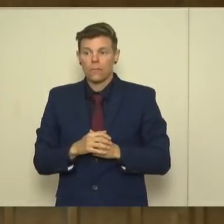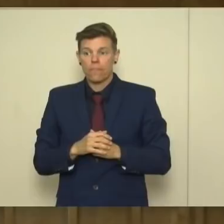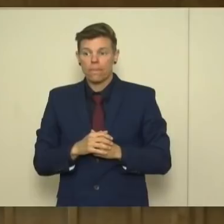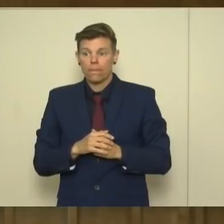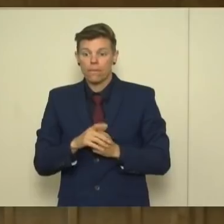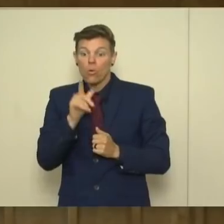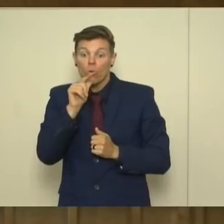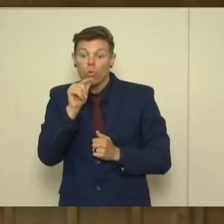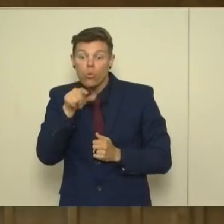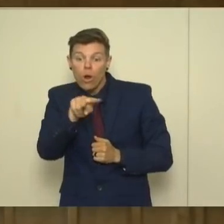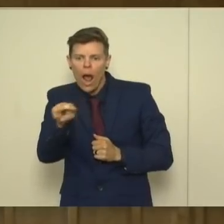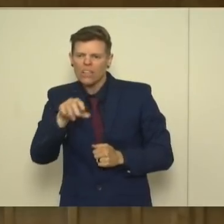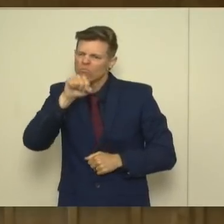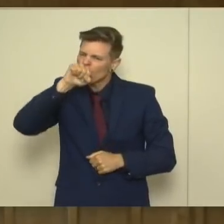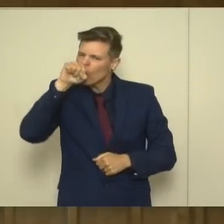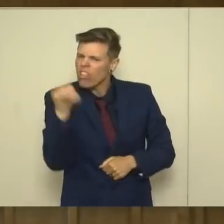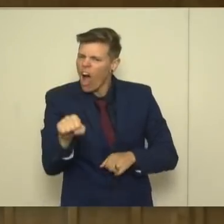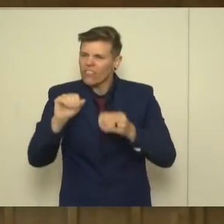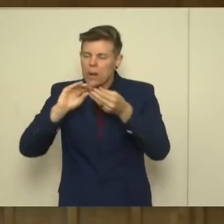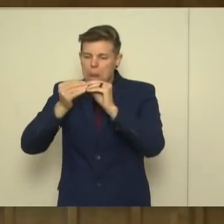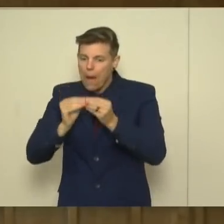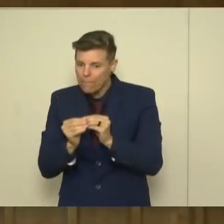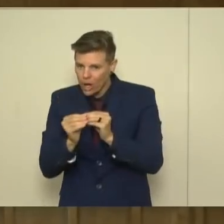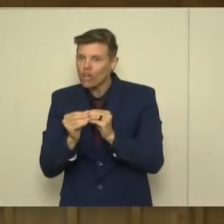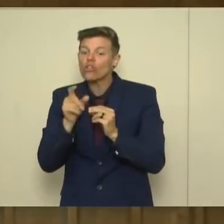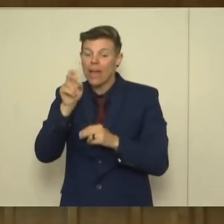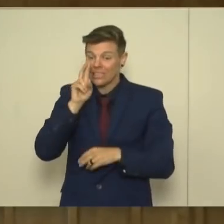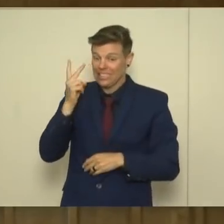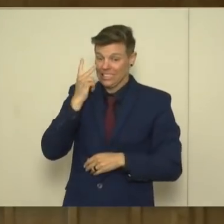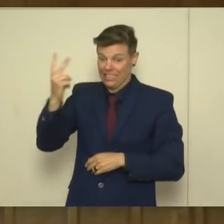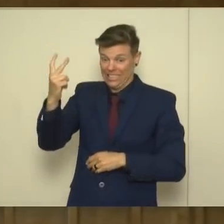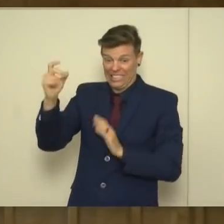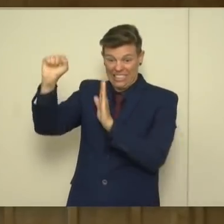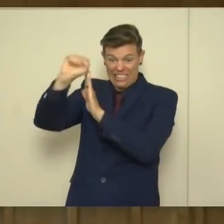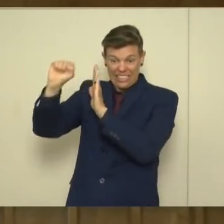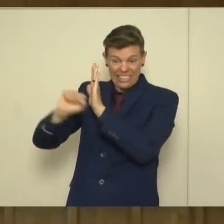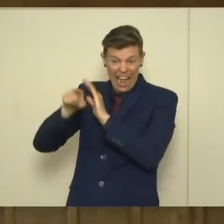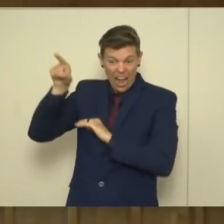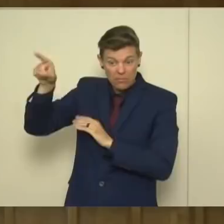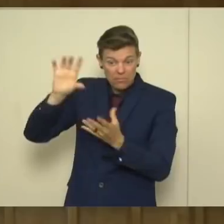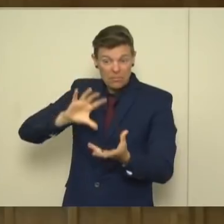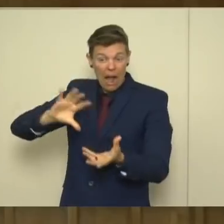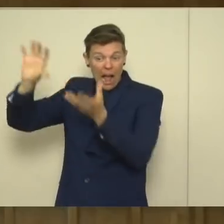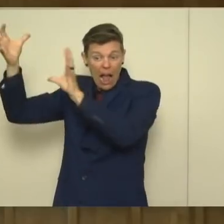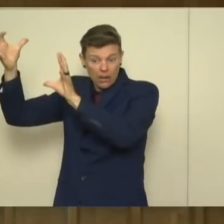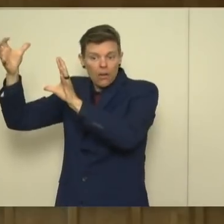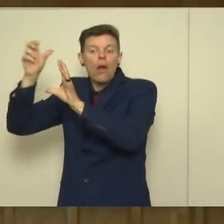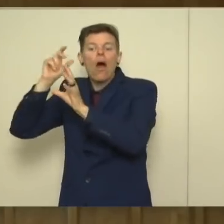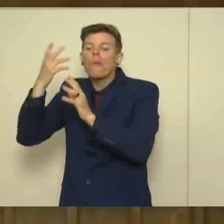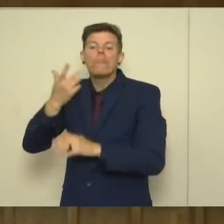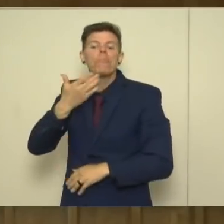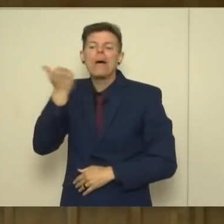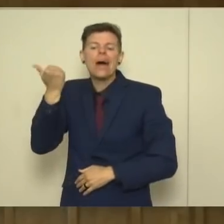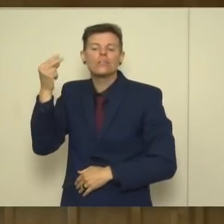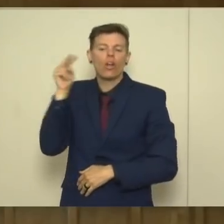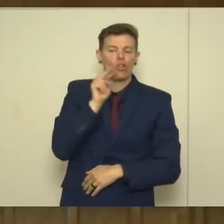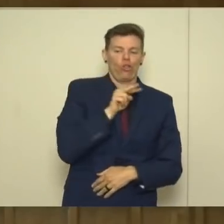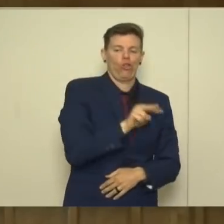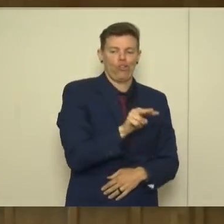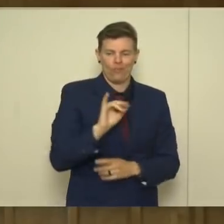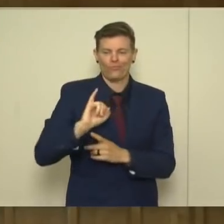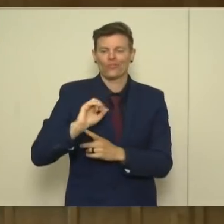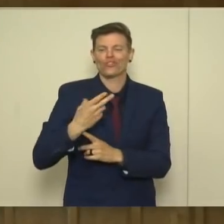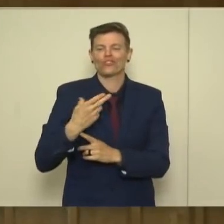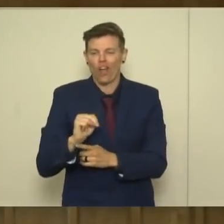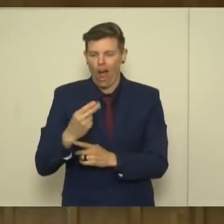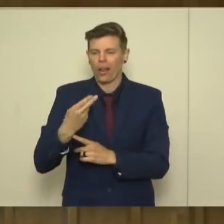those case counts and see the test positivity rates, and then compare them to New Mexico at 49 cases per million and